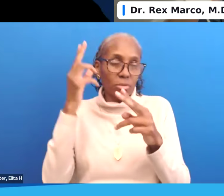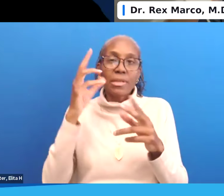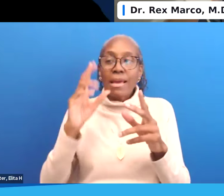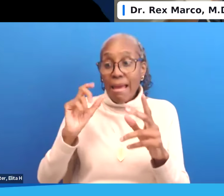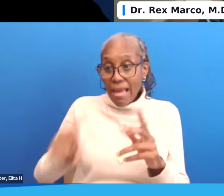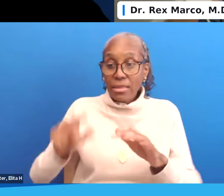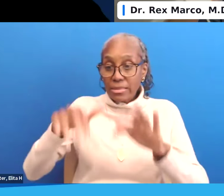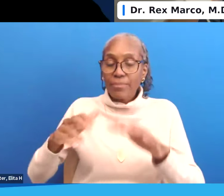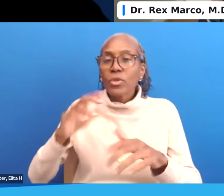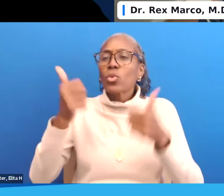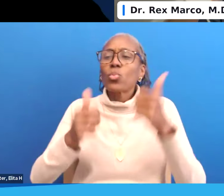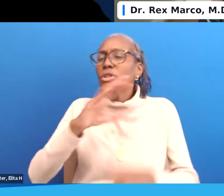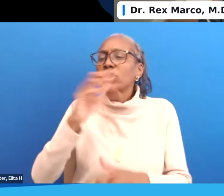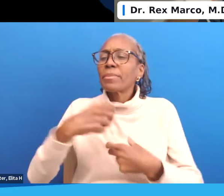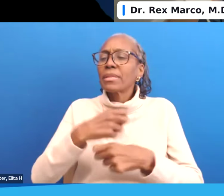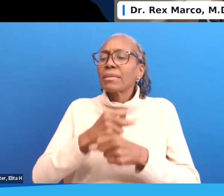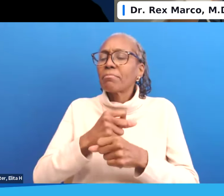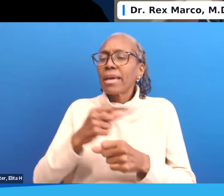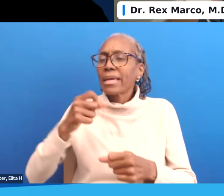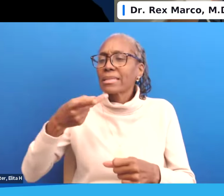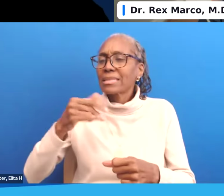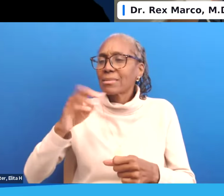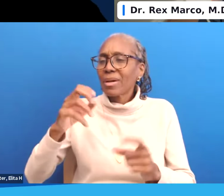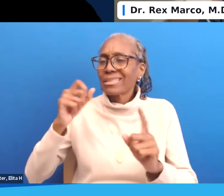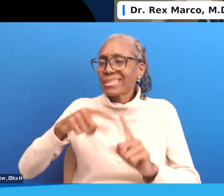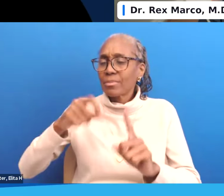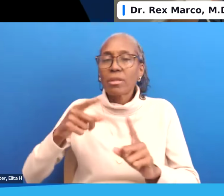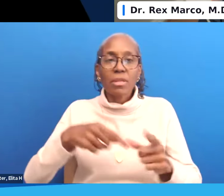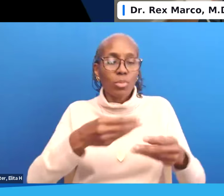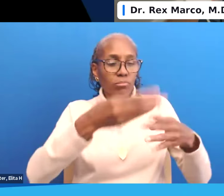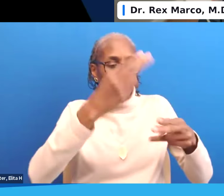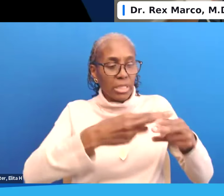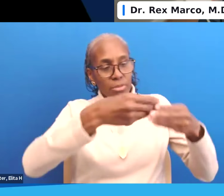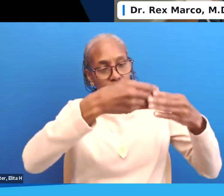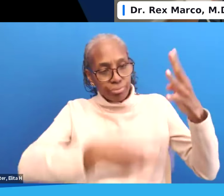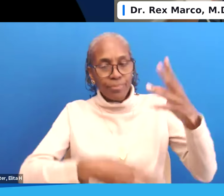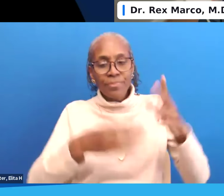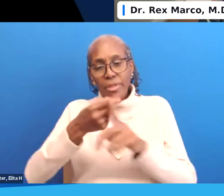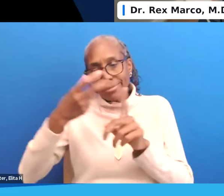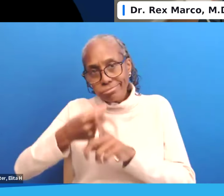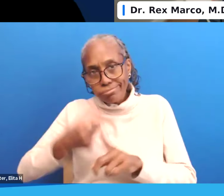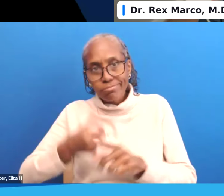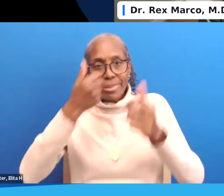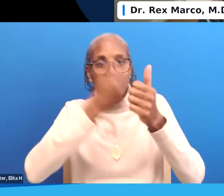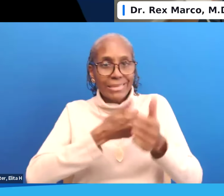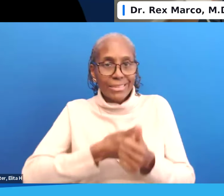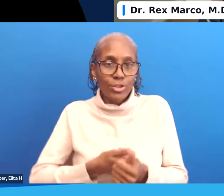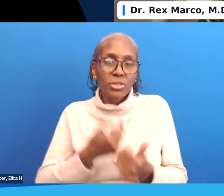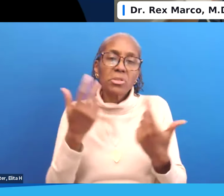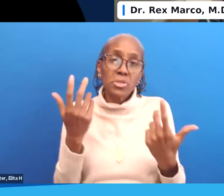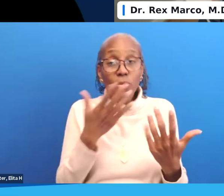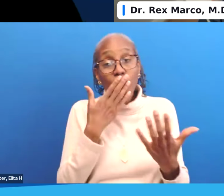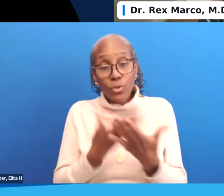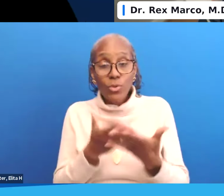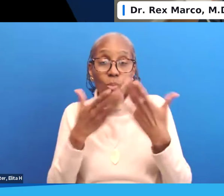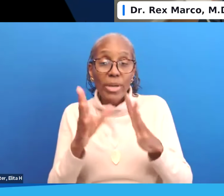ask them for companies that make spine stimulators, and they'll give you a whole list, and they'll tell you a little something about each one of them. So that's a good way